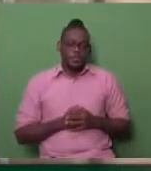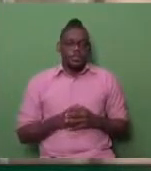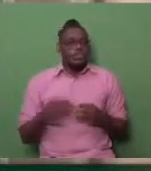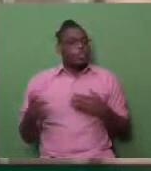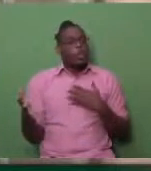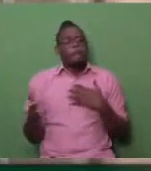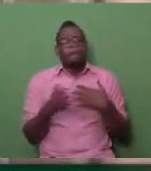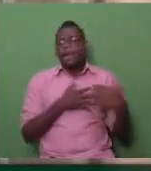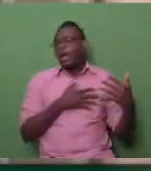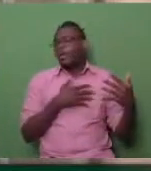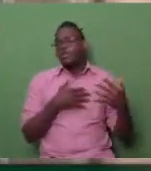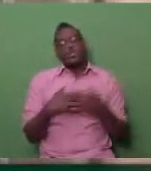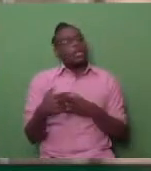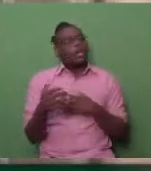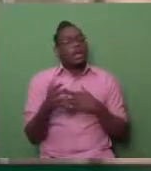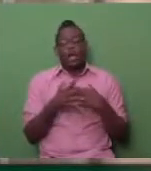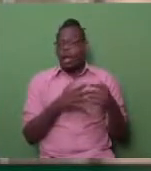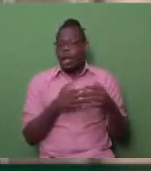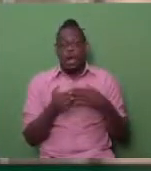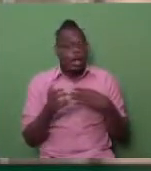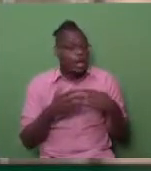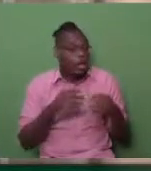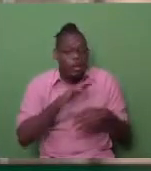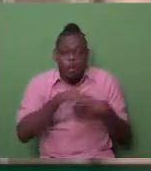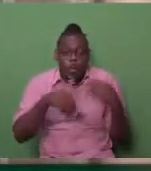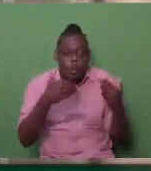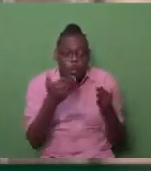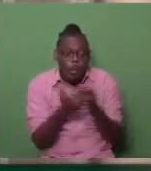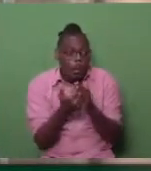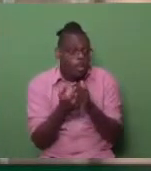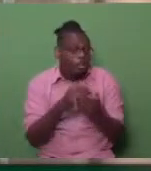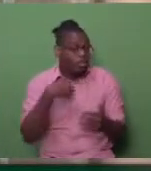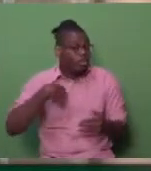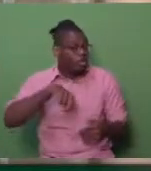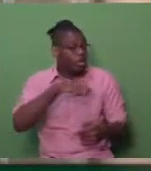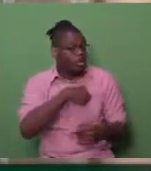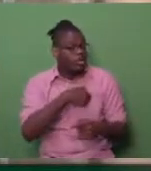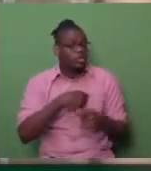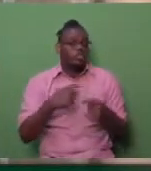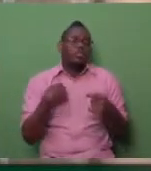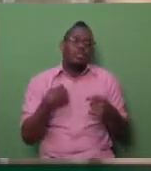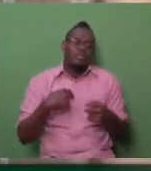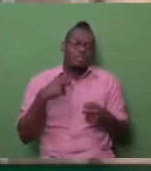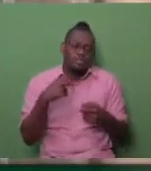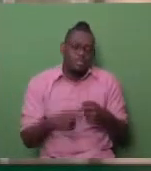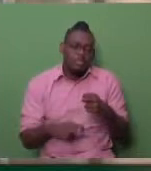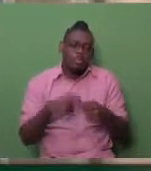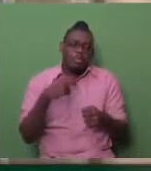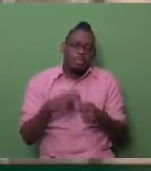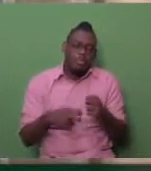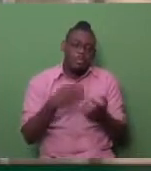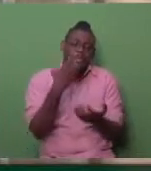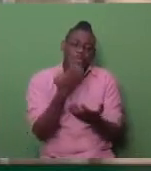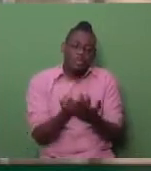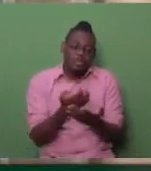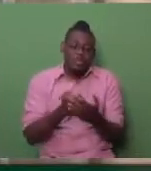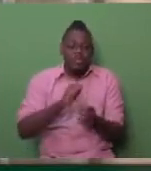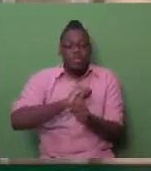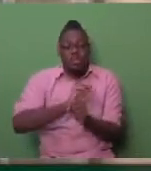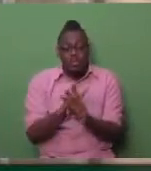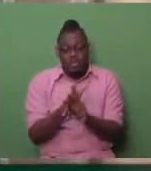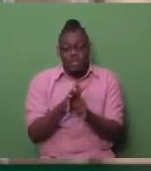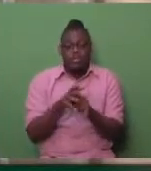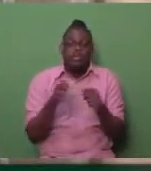poverty rates, this will bring greater poverty and more suffering. In light of all this,